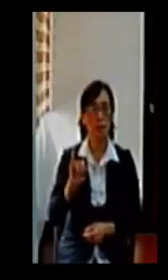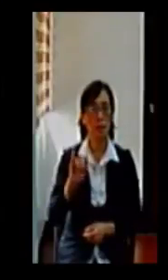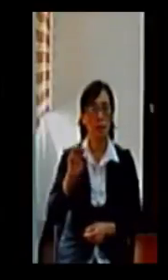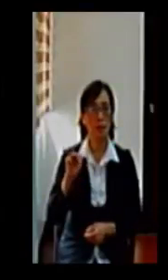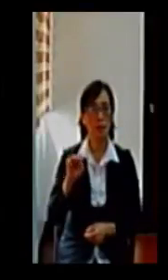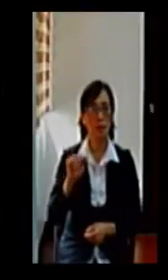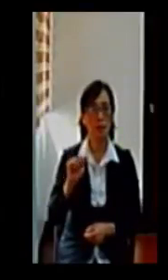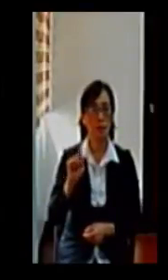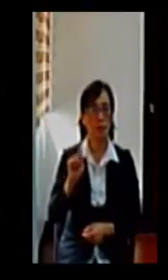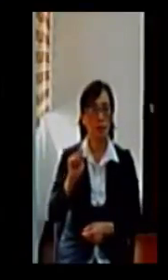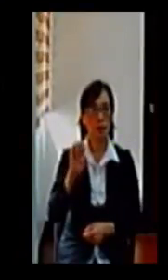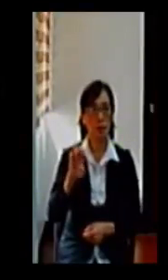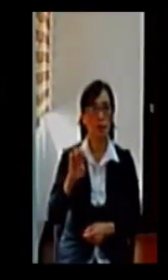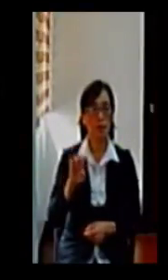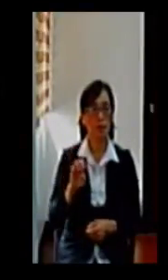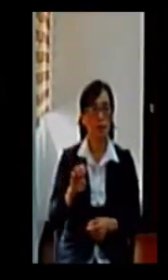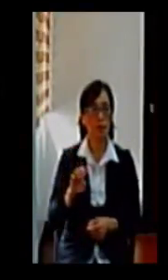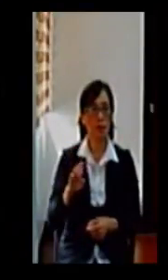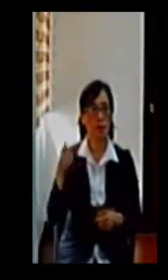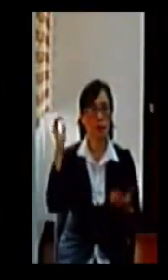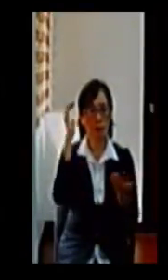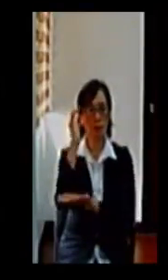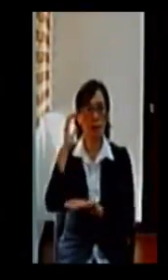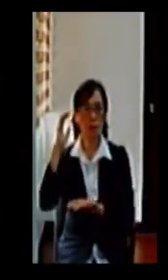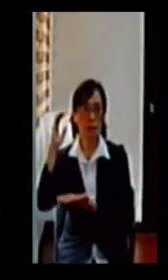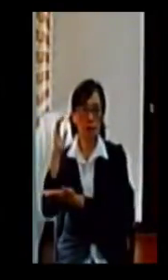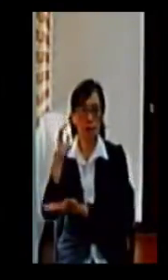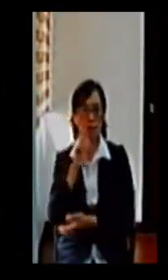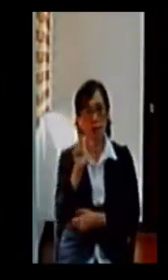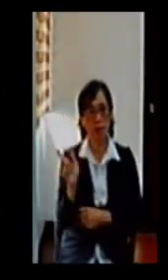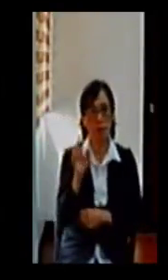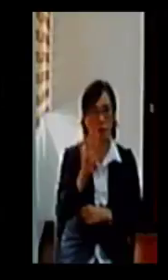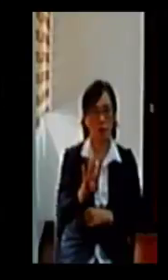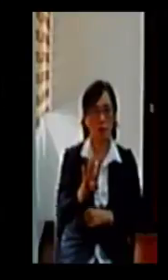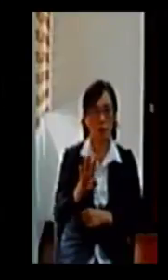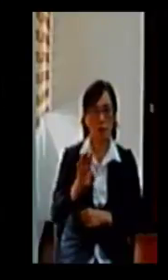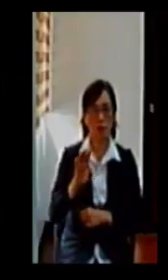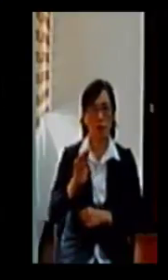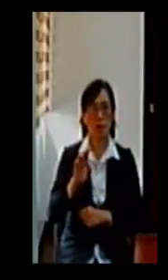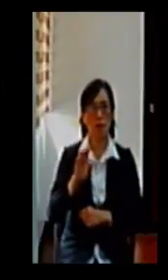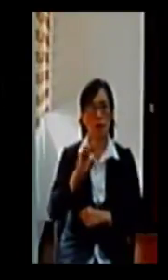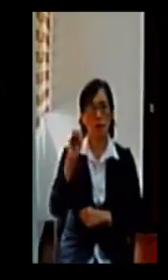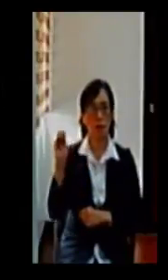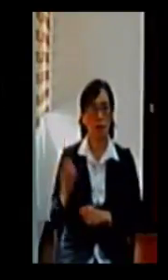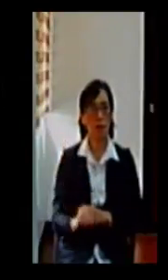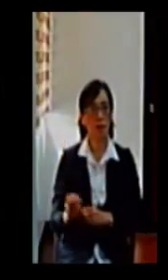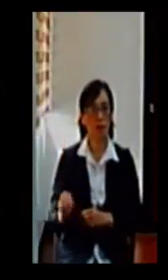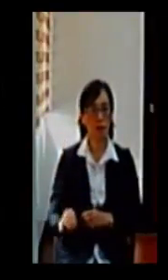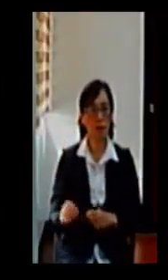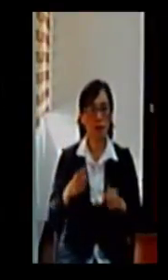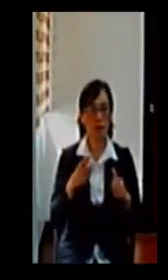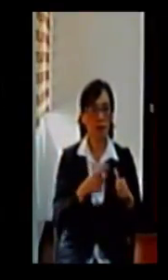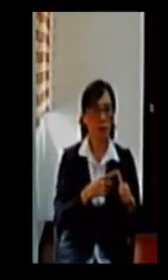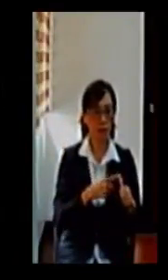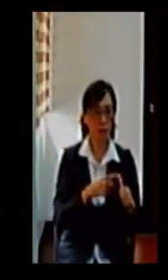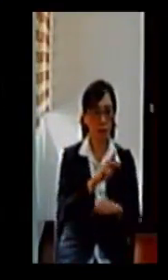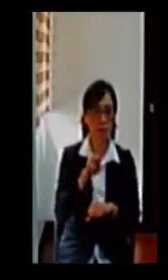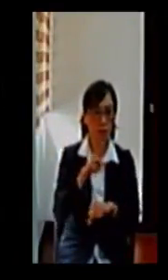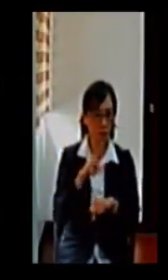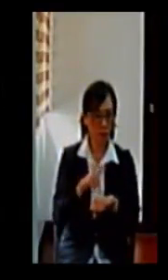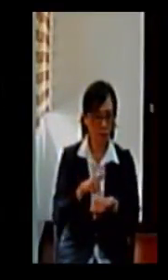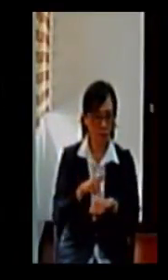climate deforestation contributes about 24% of the greenhouse gas emission. Yes, but primarily in the Philippines, would you